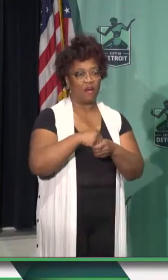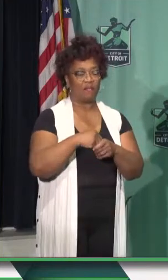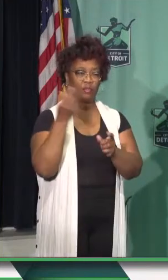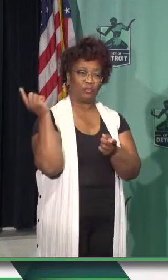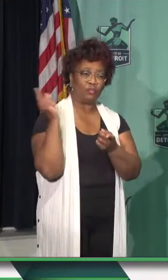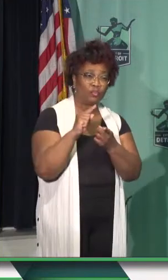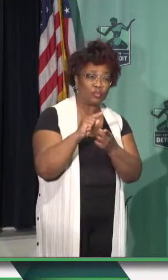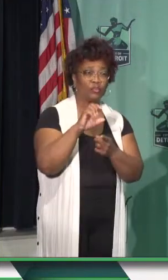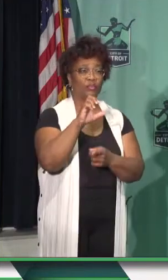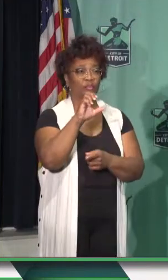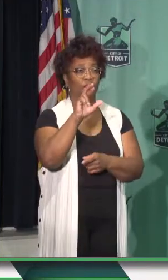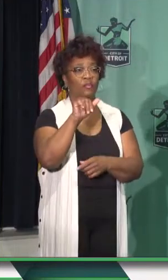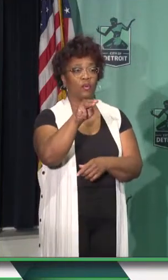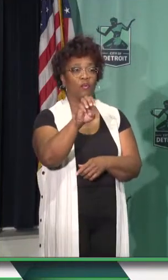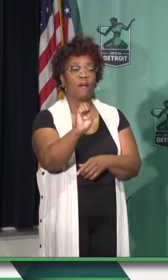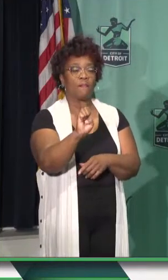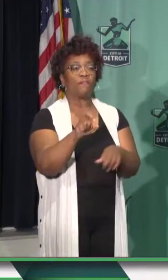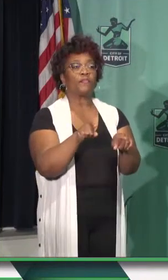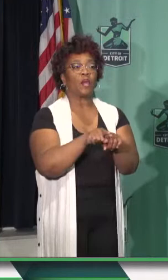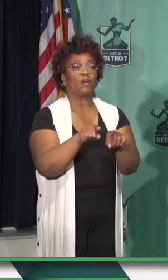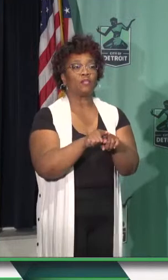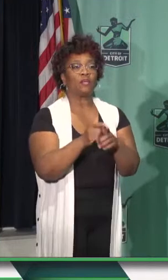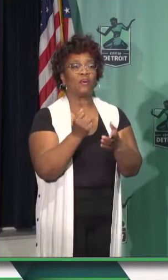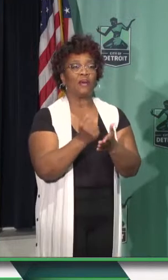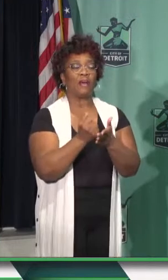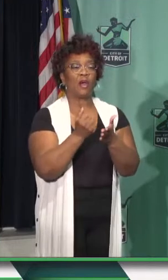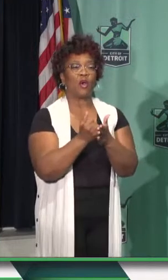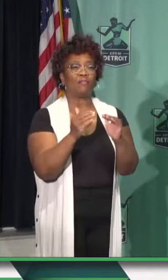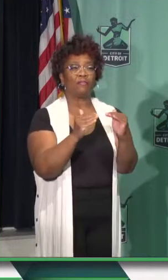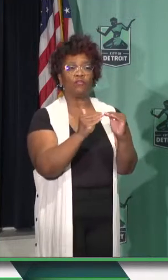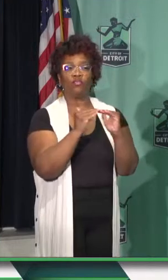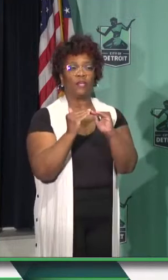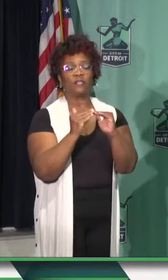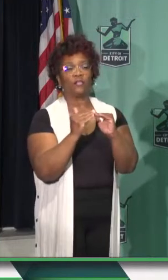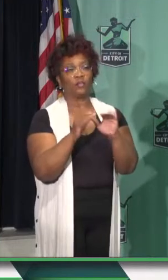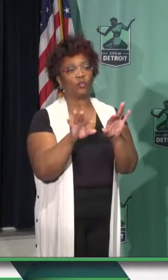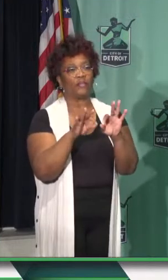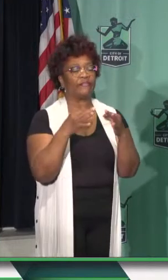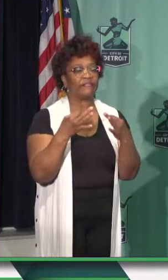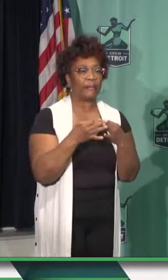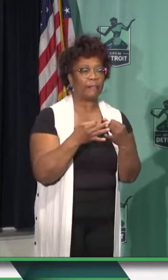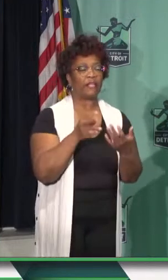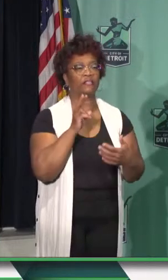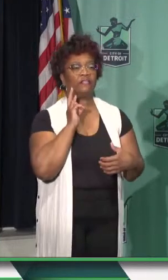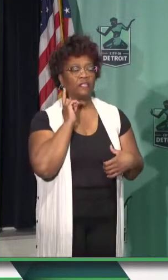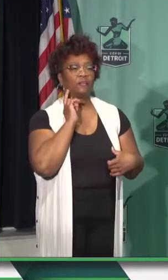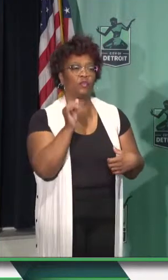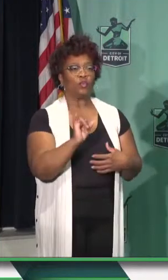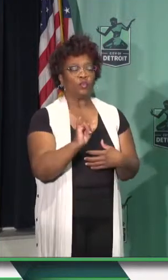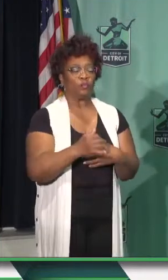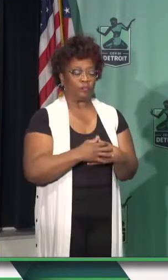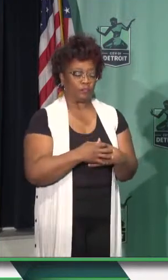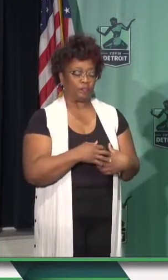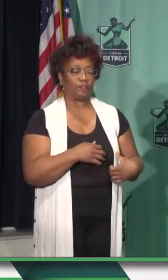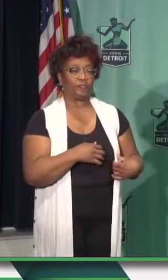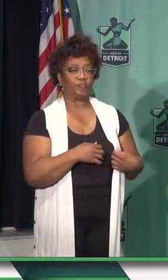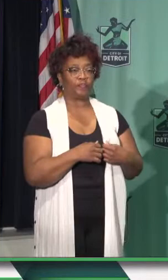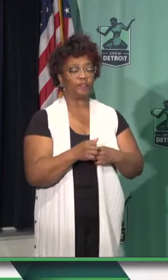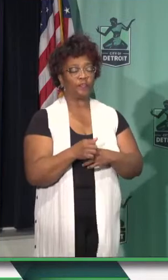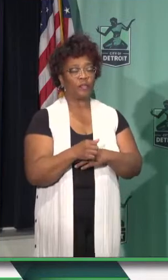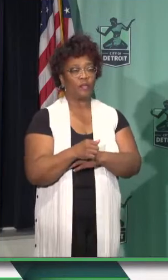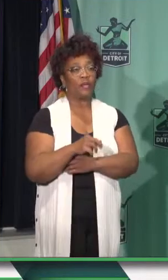to help us bring justice to victims of crime and family members. And so with